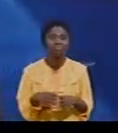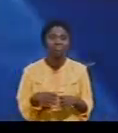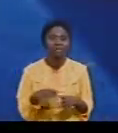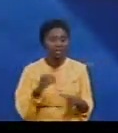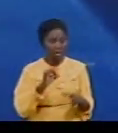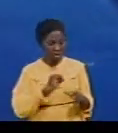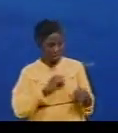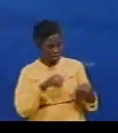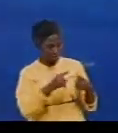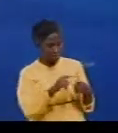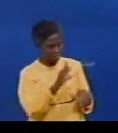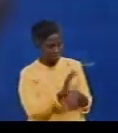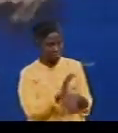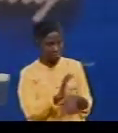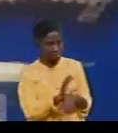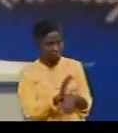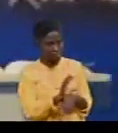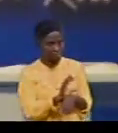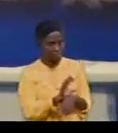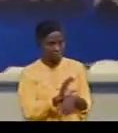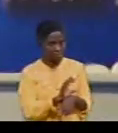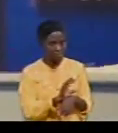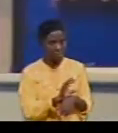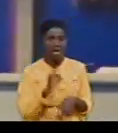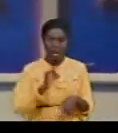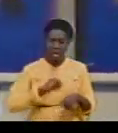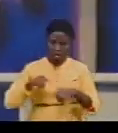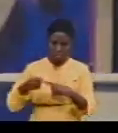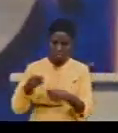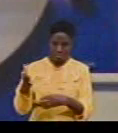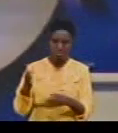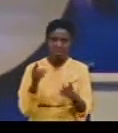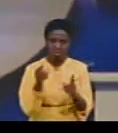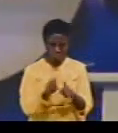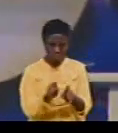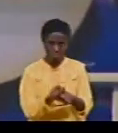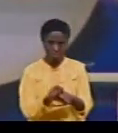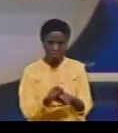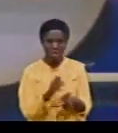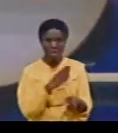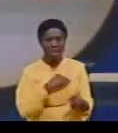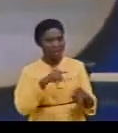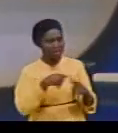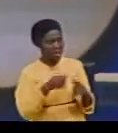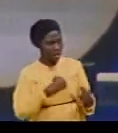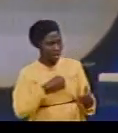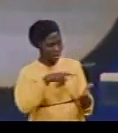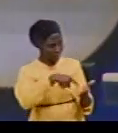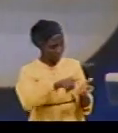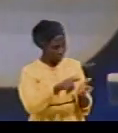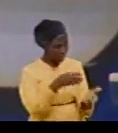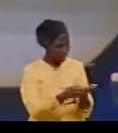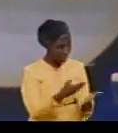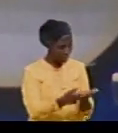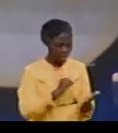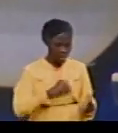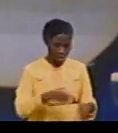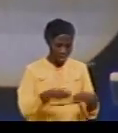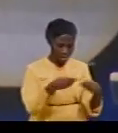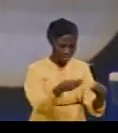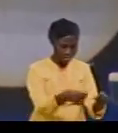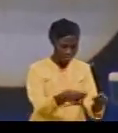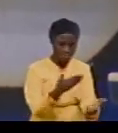I go to church, I do too, and then I pay money, I give